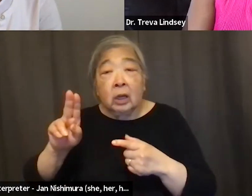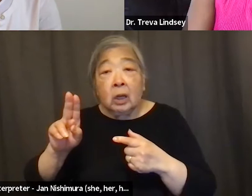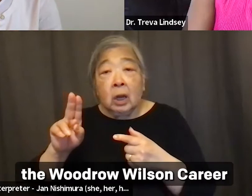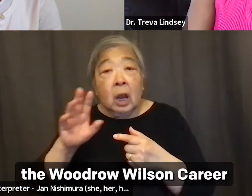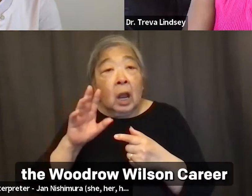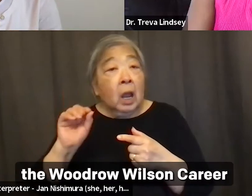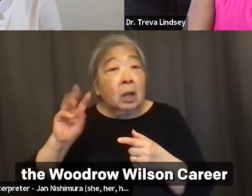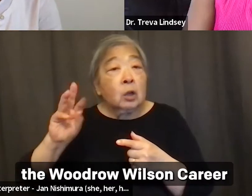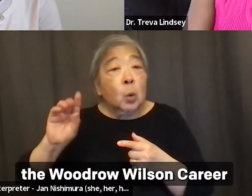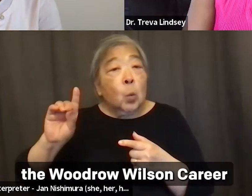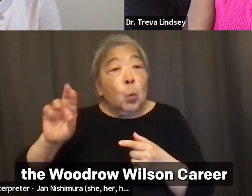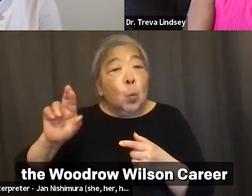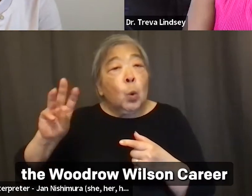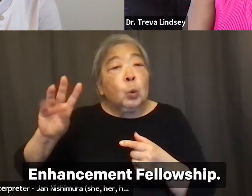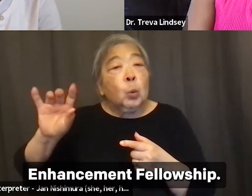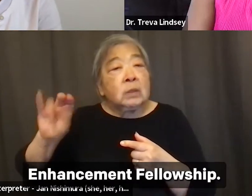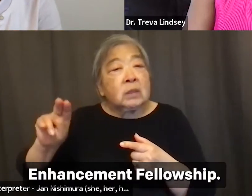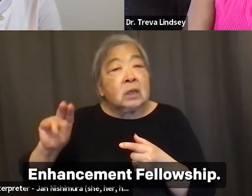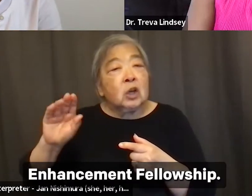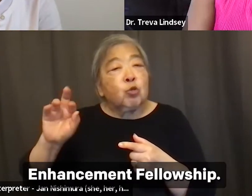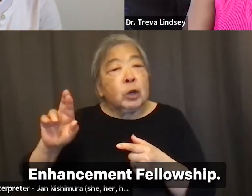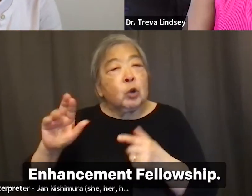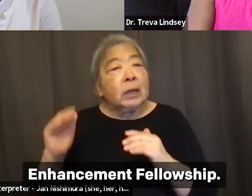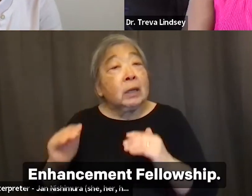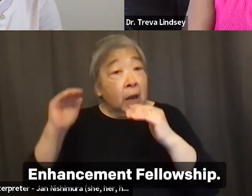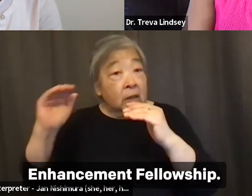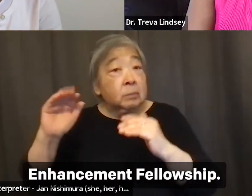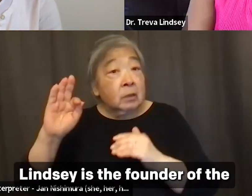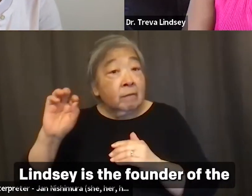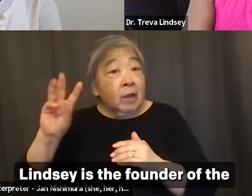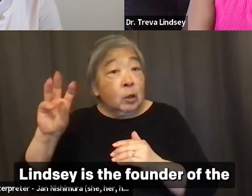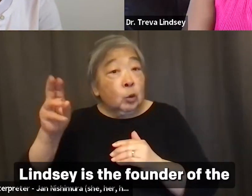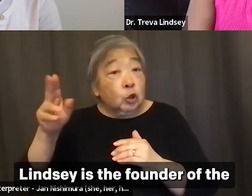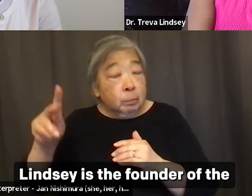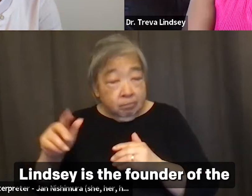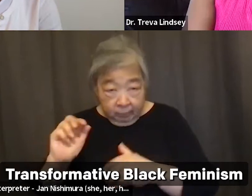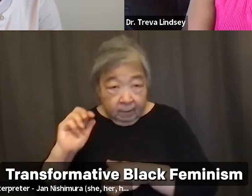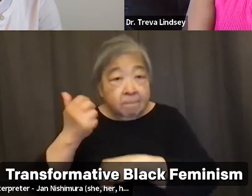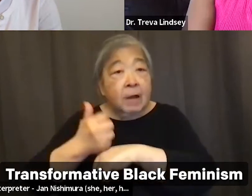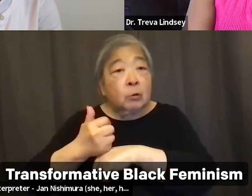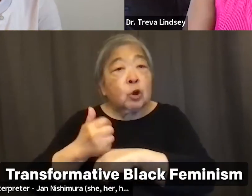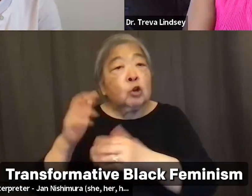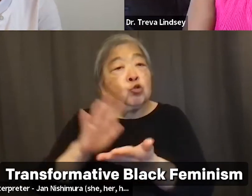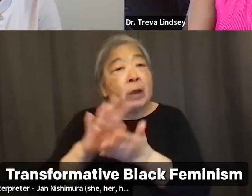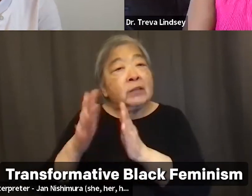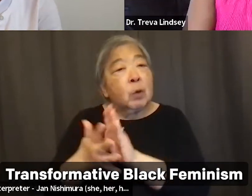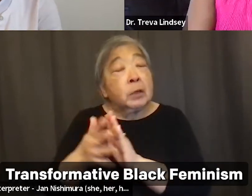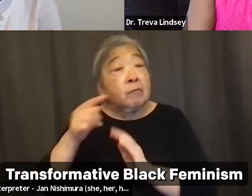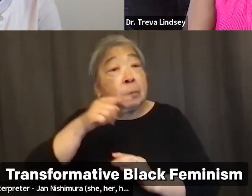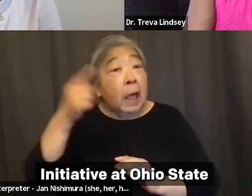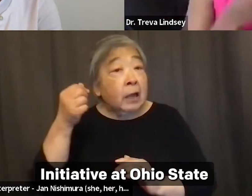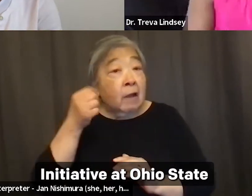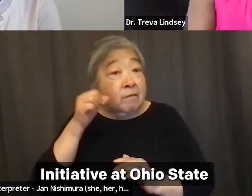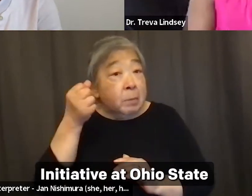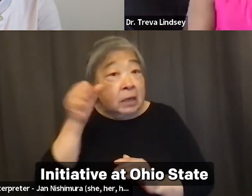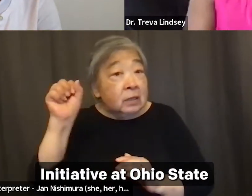the Woodrow Wilson Career Enhancement Fellowship. Lindsay is the founder of the Transformative Black Feminisms